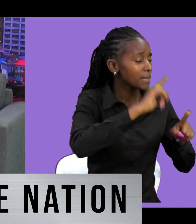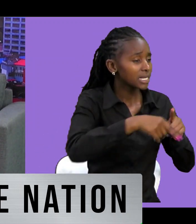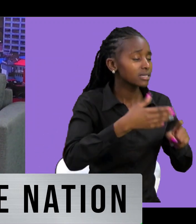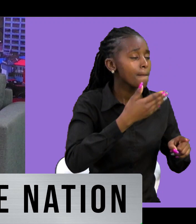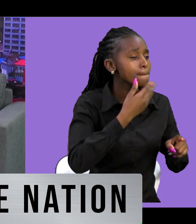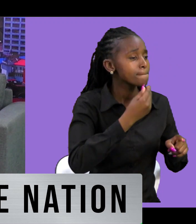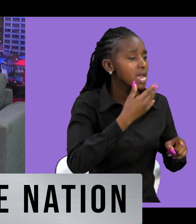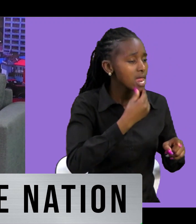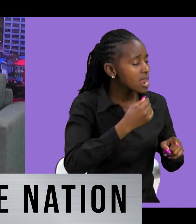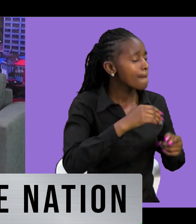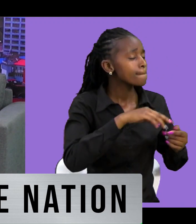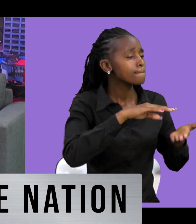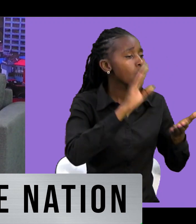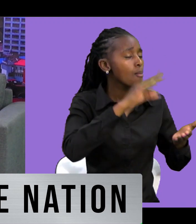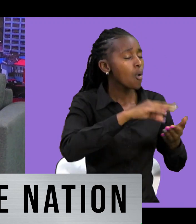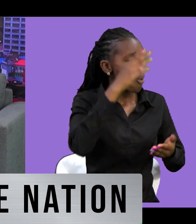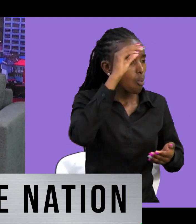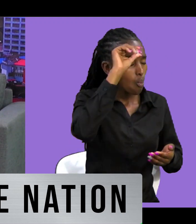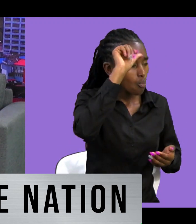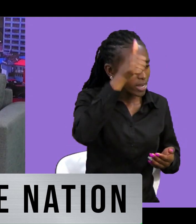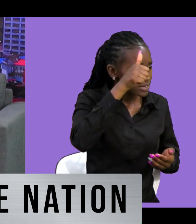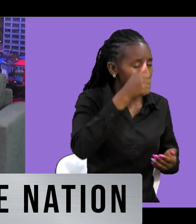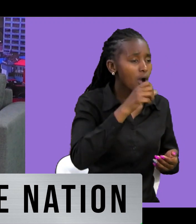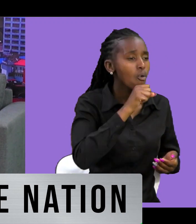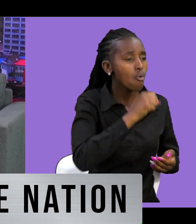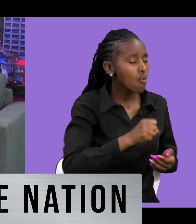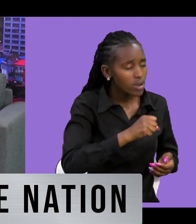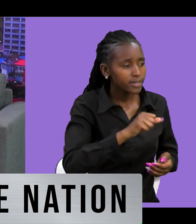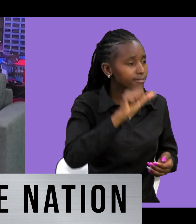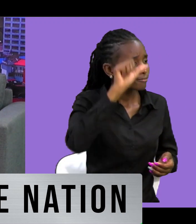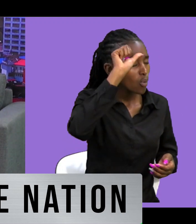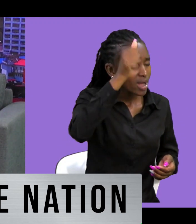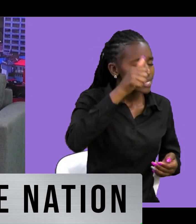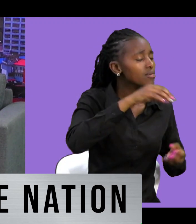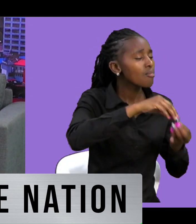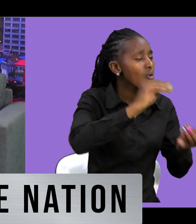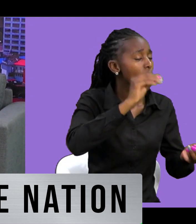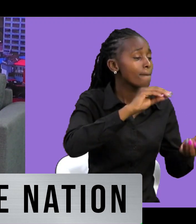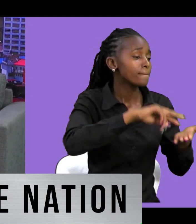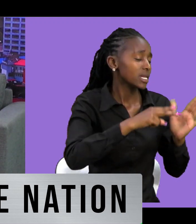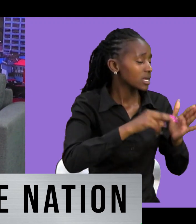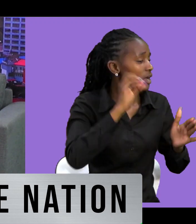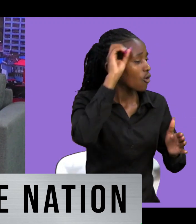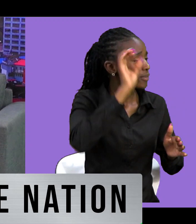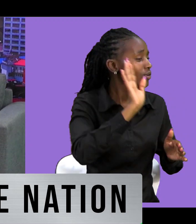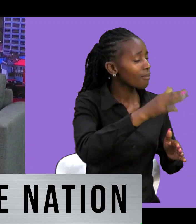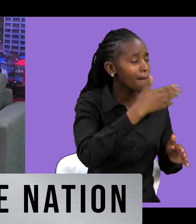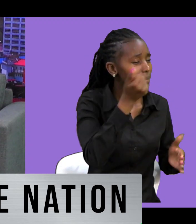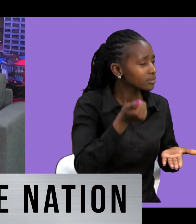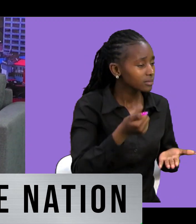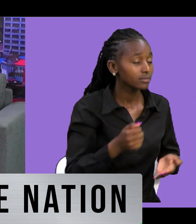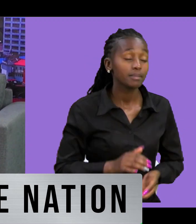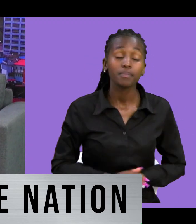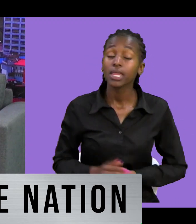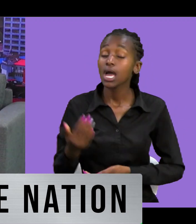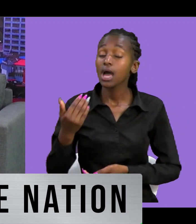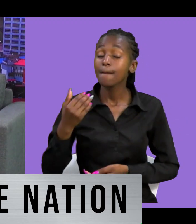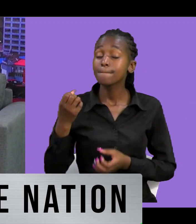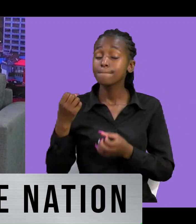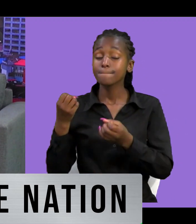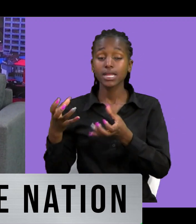times. A lot of times, there's no way you can mzee and a youth. It will only take a wise mzee.